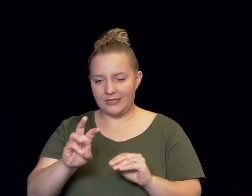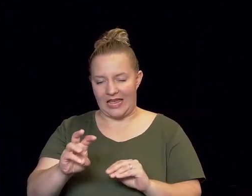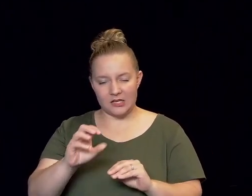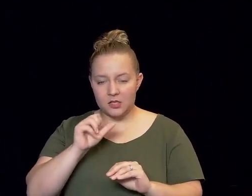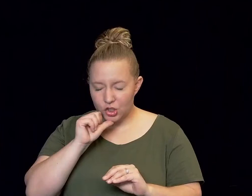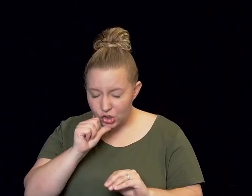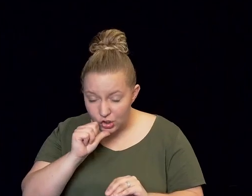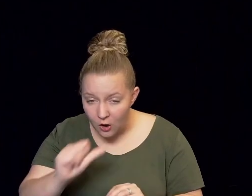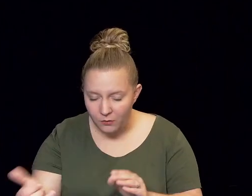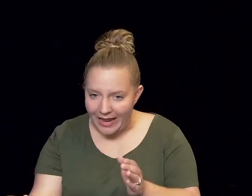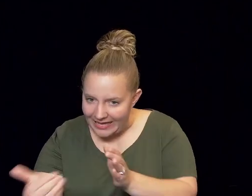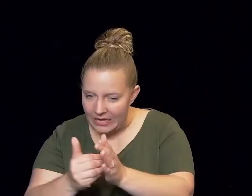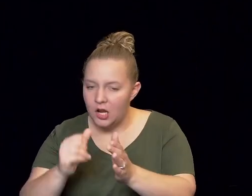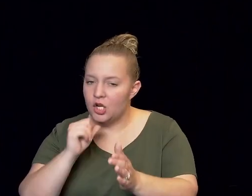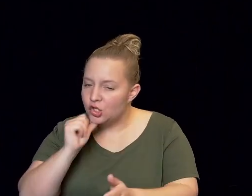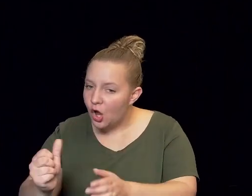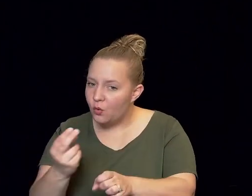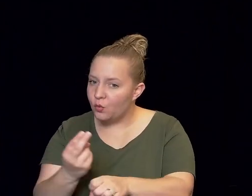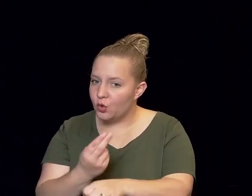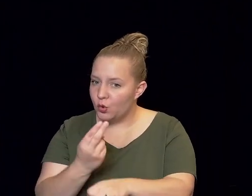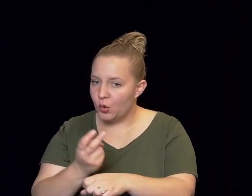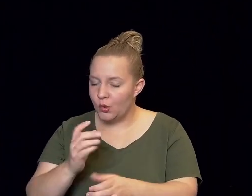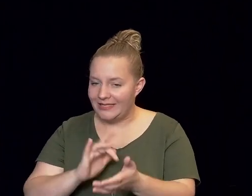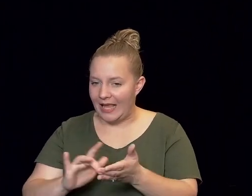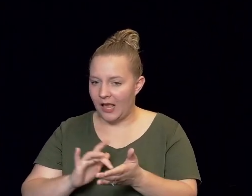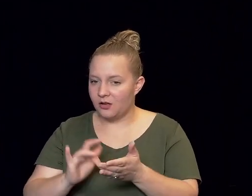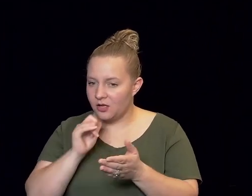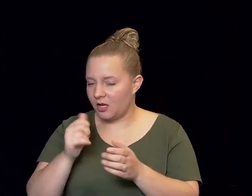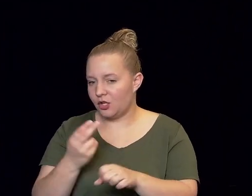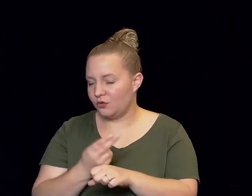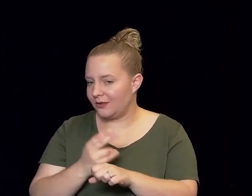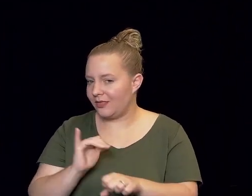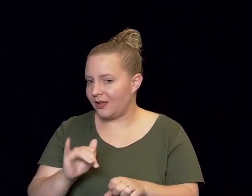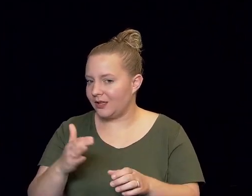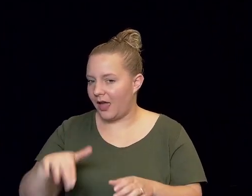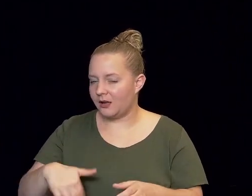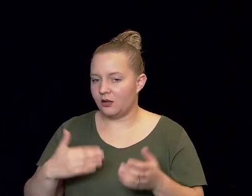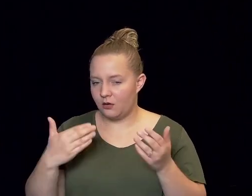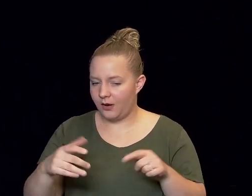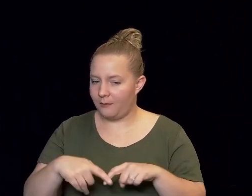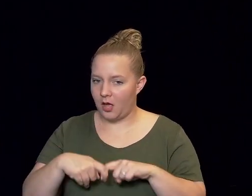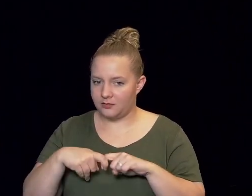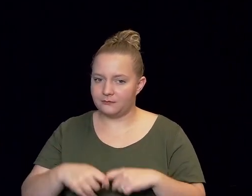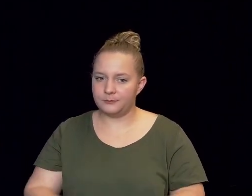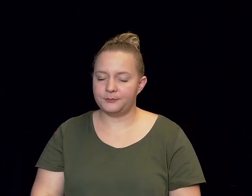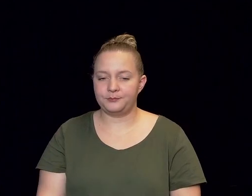not, I repeat, do not use a calculator. Okay, we're not dealing with that yet. All right, go ahead and pause.